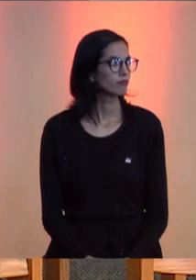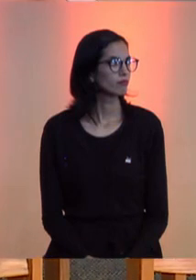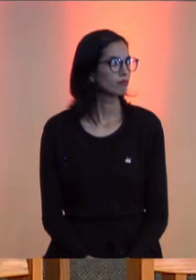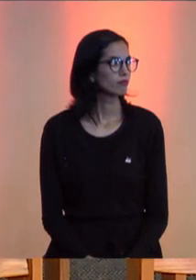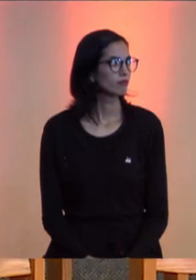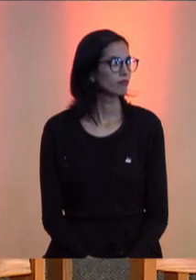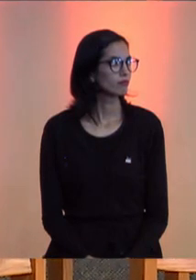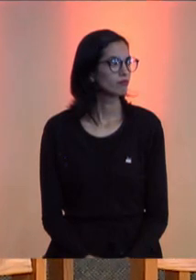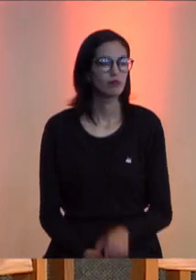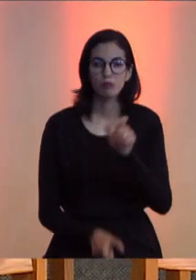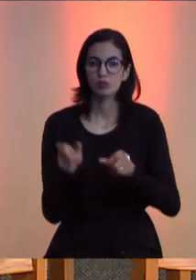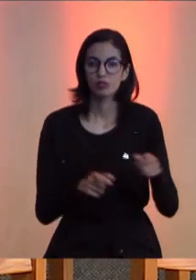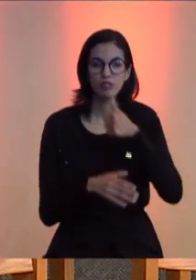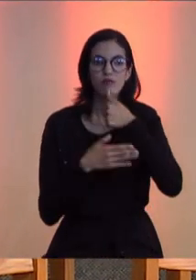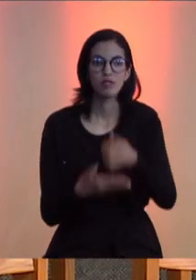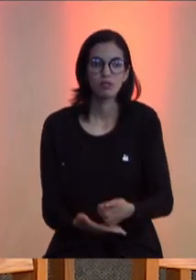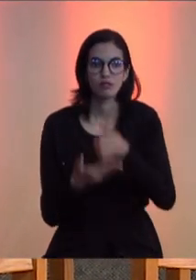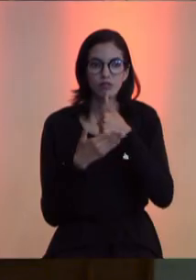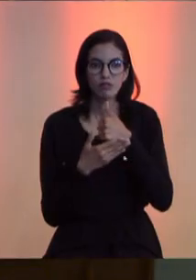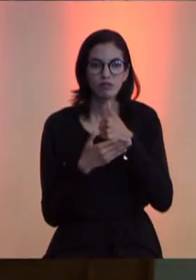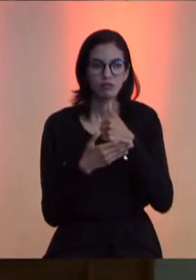los vean? ¿Cómo es el plan?